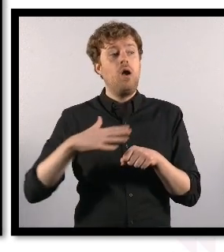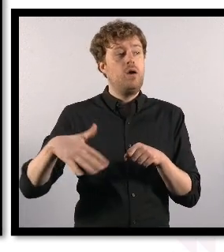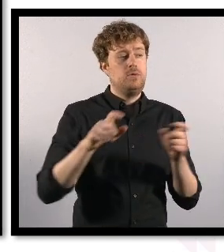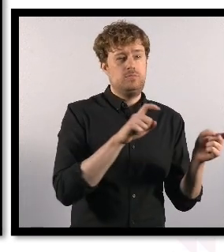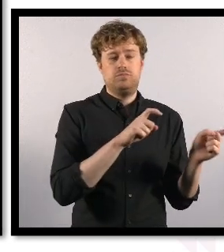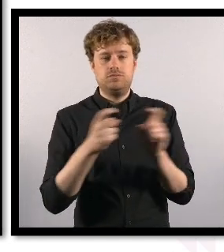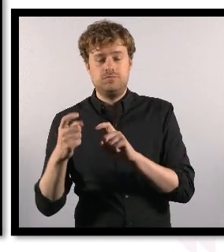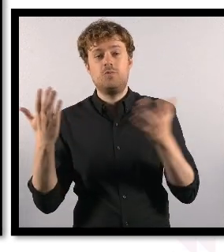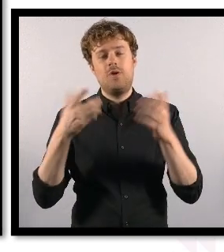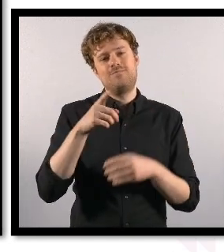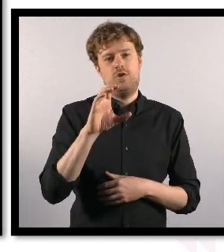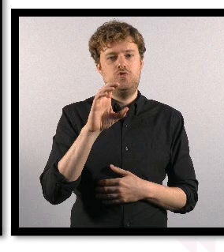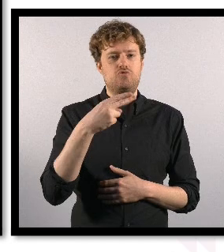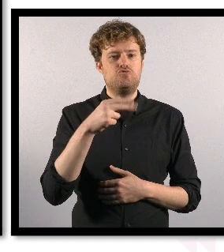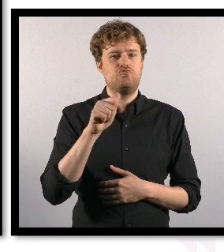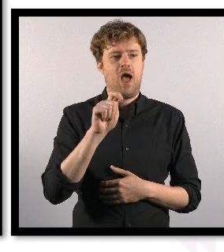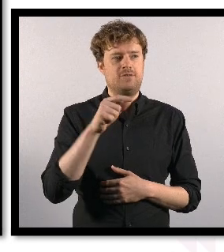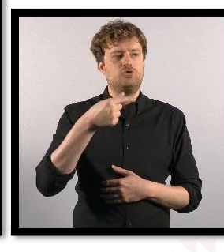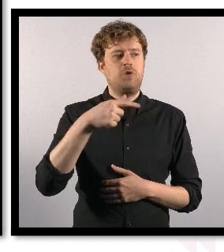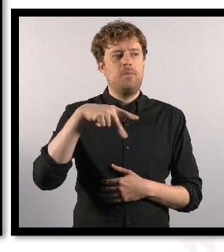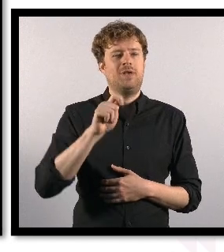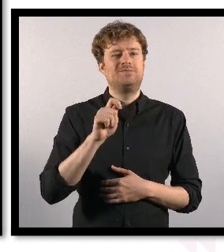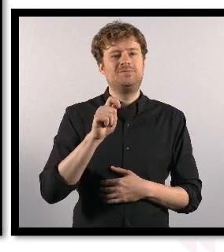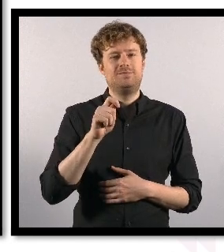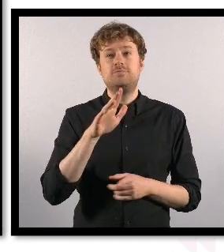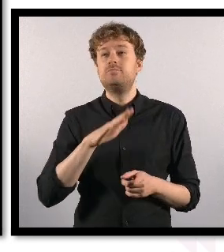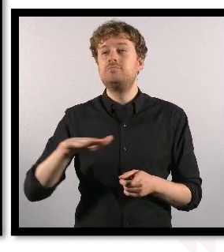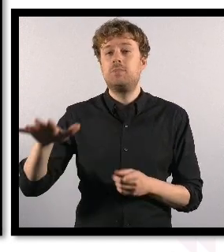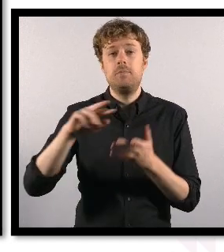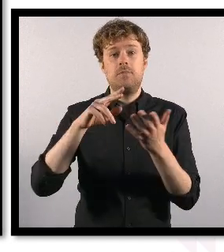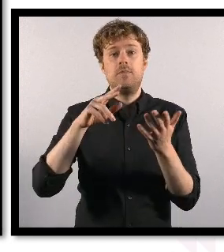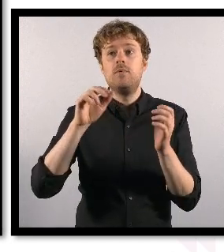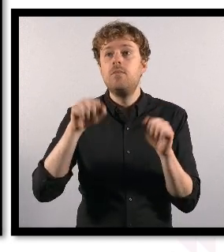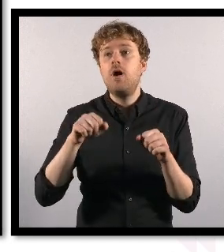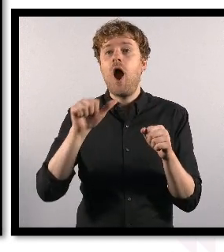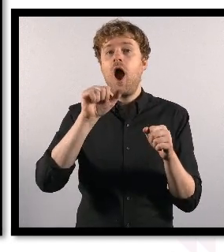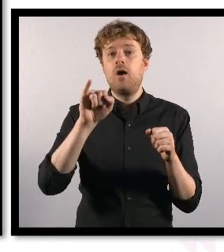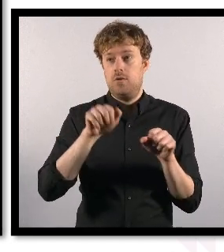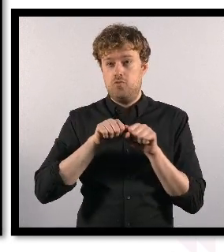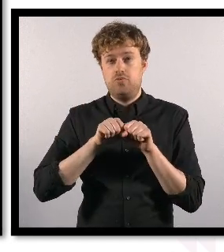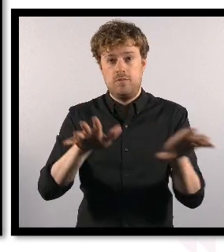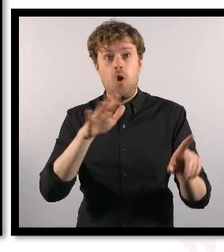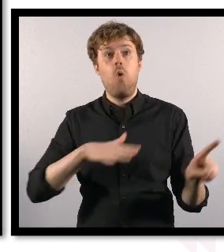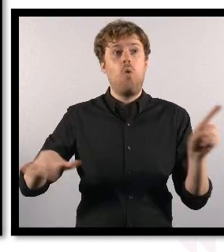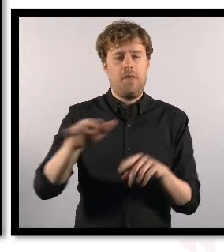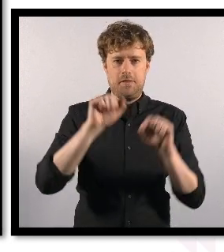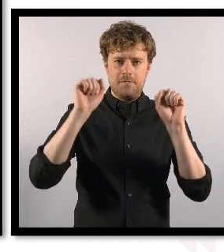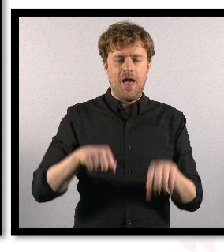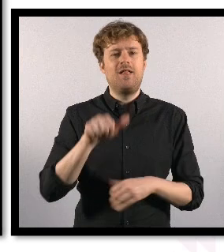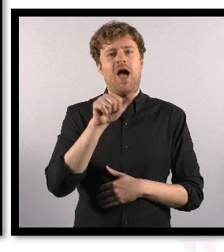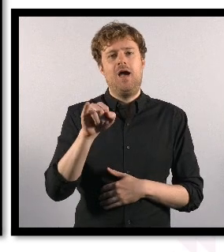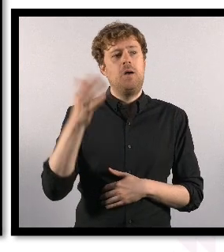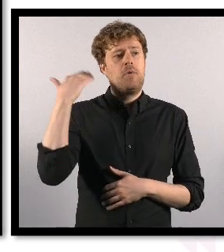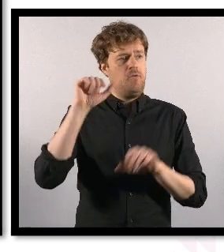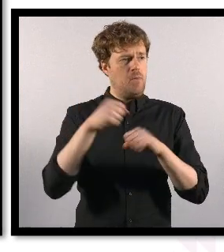got bigger and bigger. And the way we interacted with these models got bigger as well. We moved from